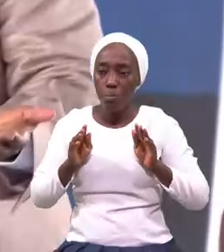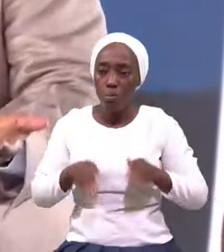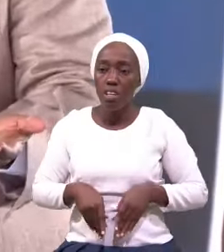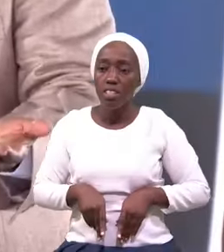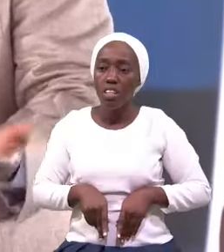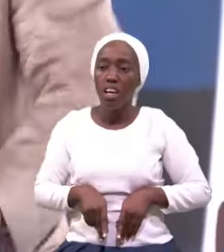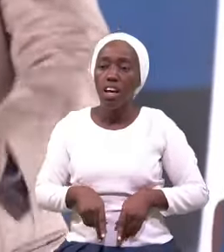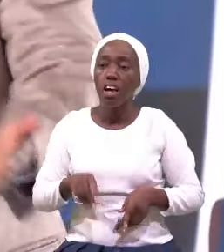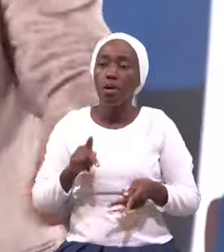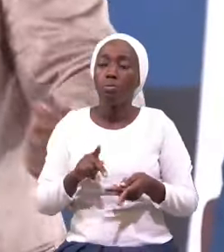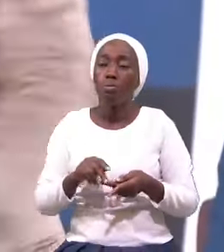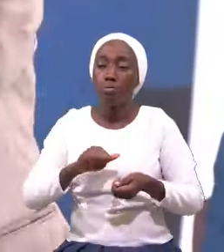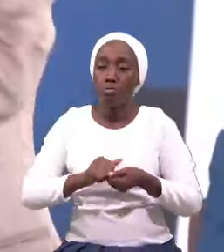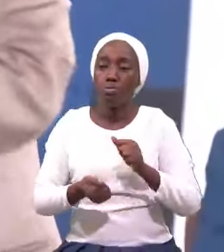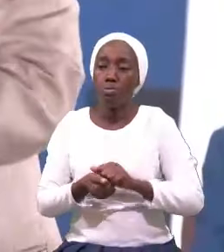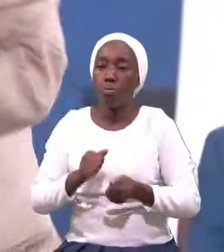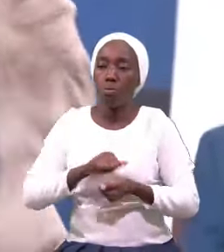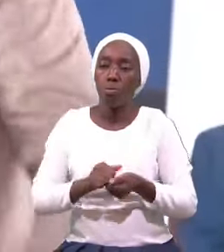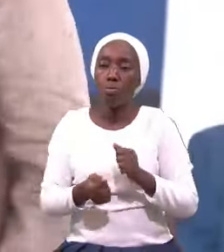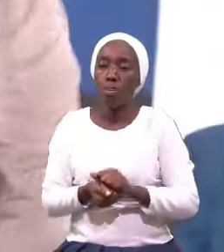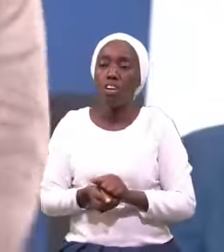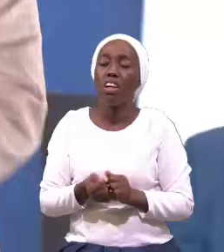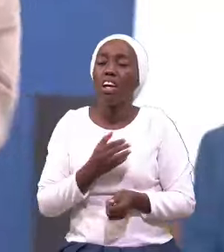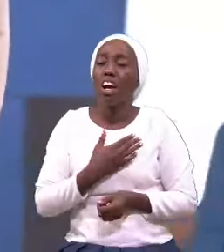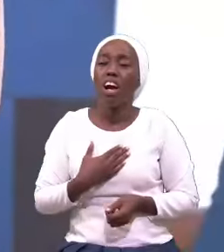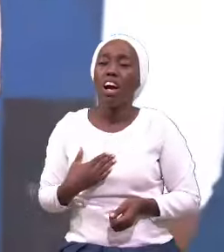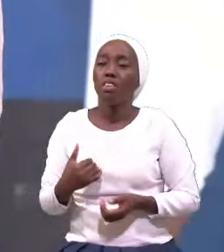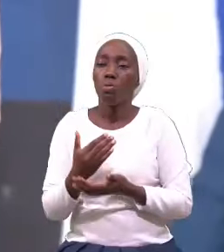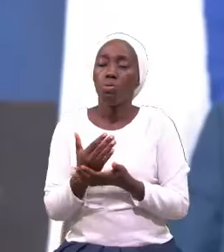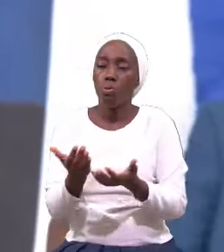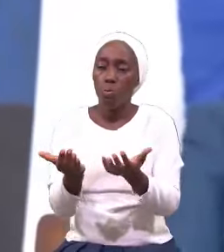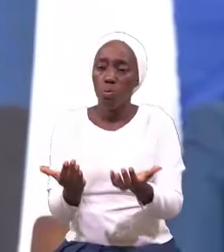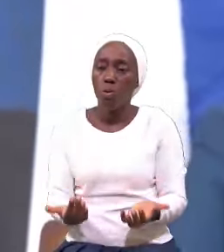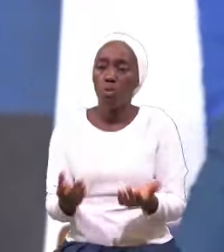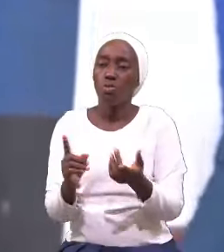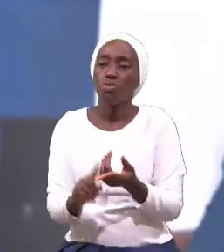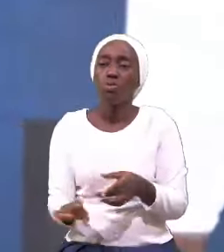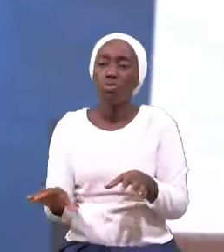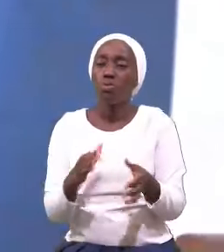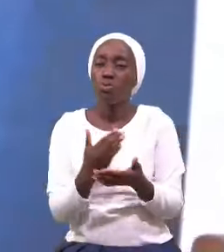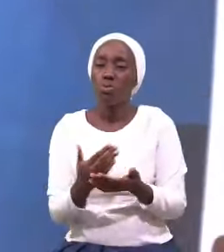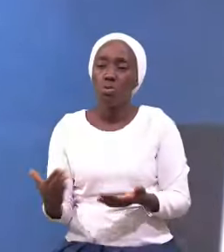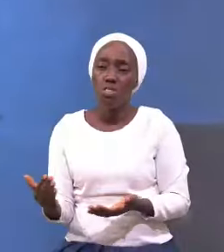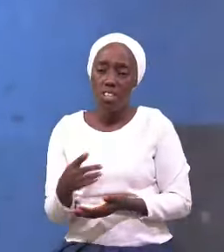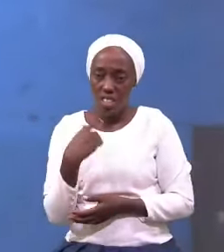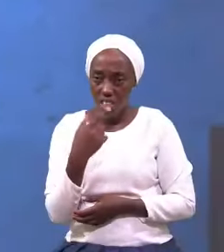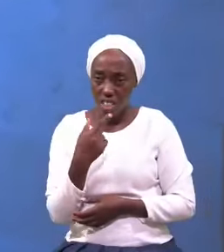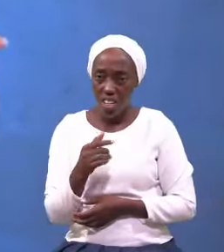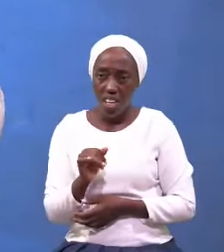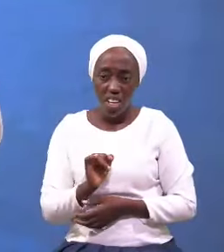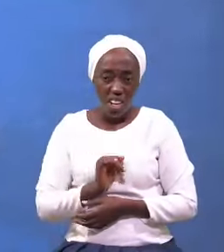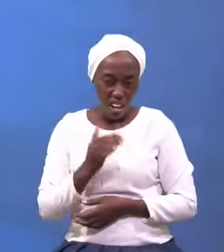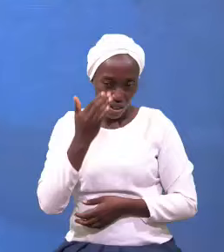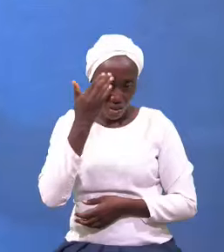she comes and she wants to do something. And you say, but I know the history